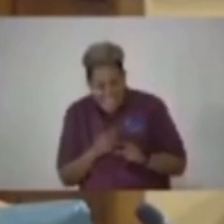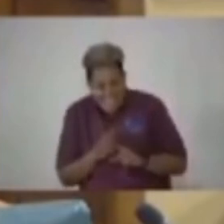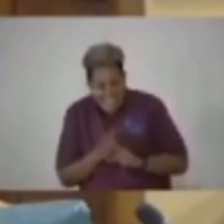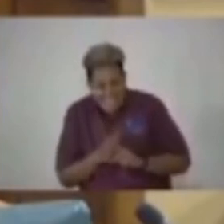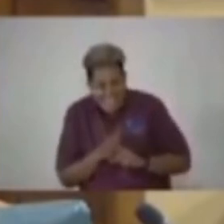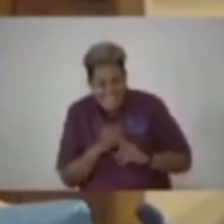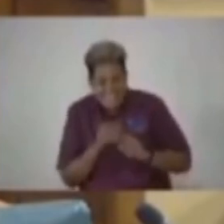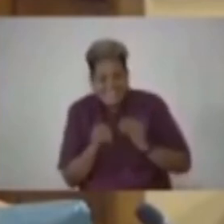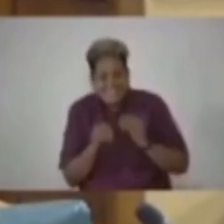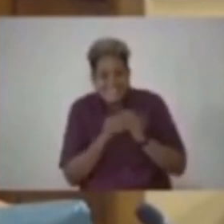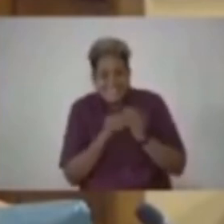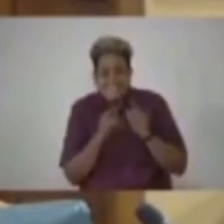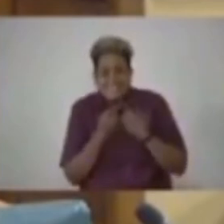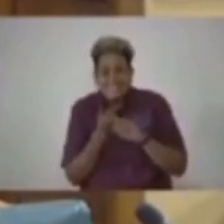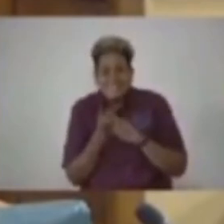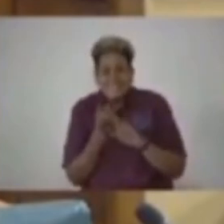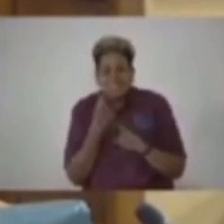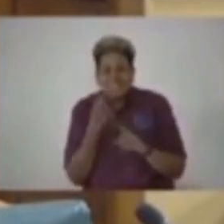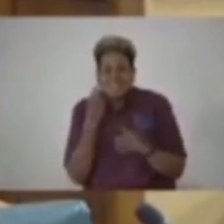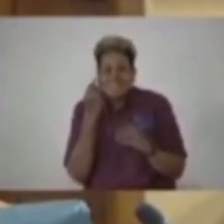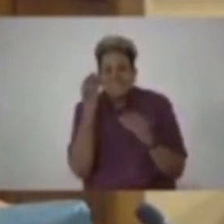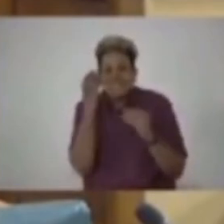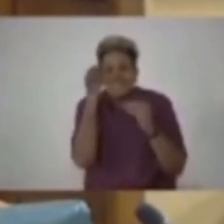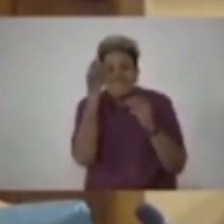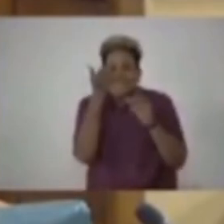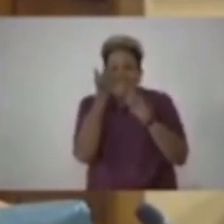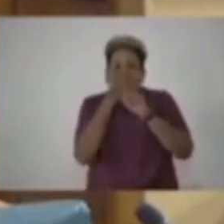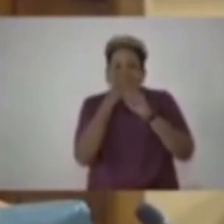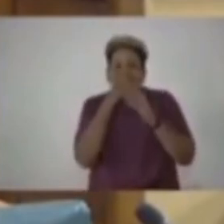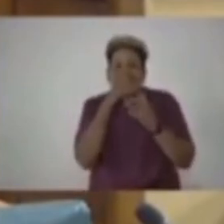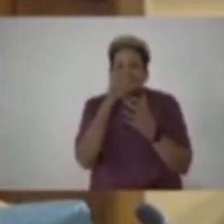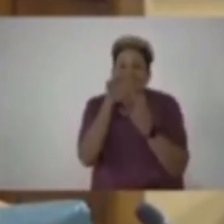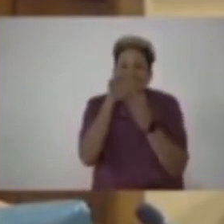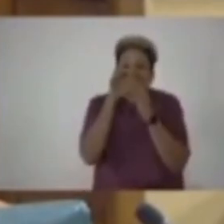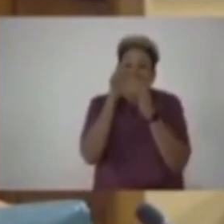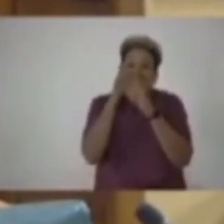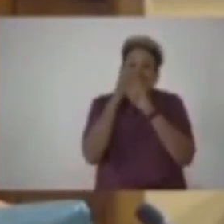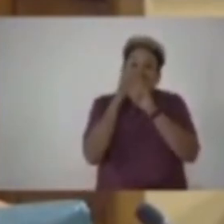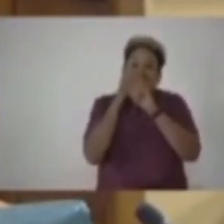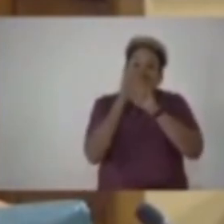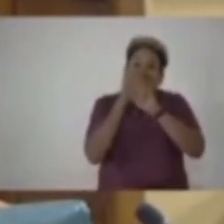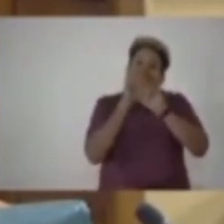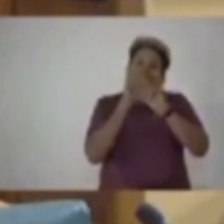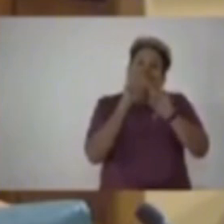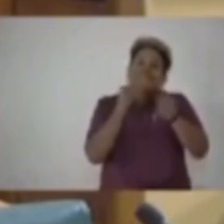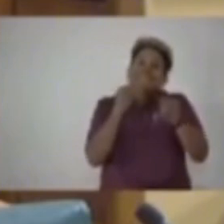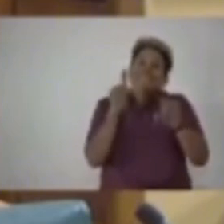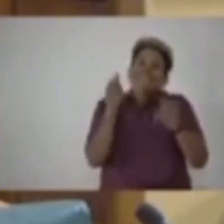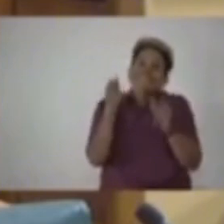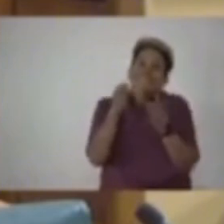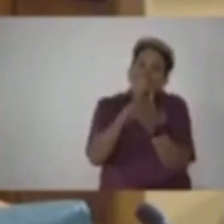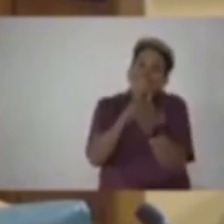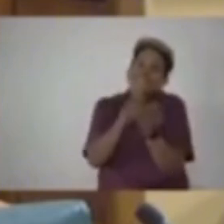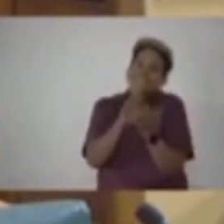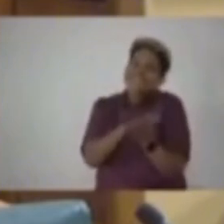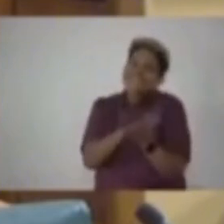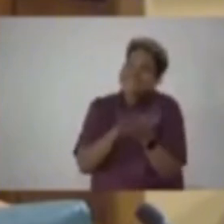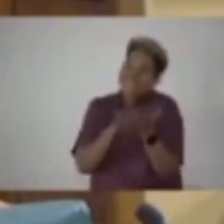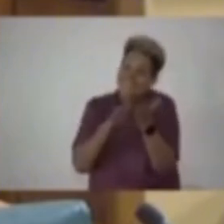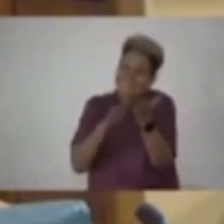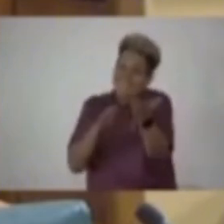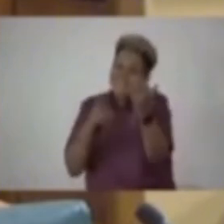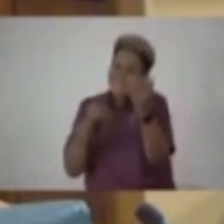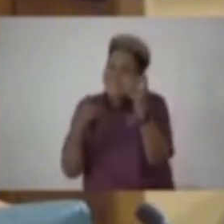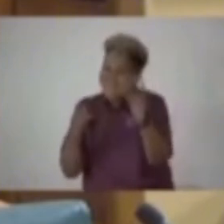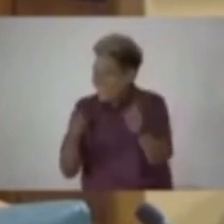the first, almost the second week of November. So it is almost soon what I call a break time,